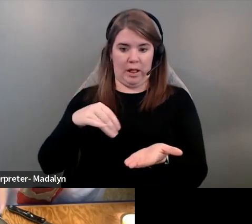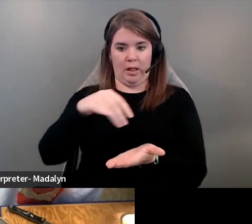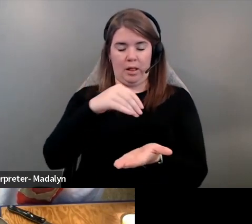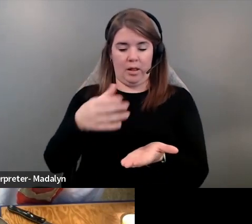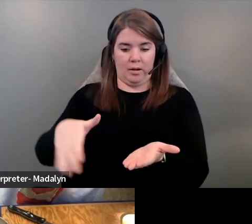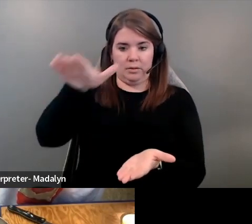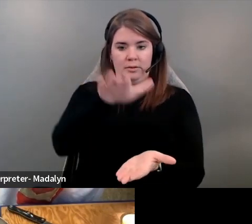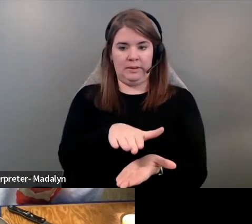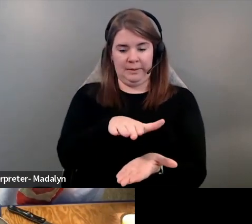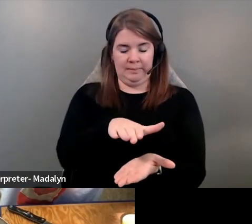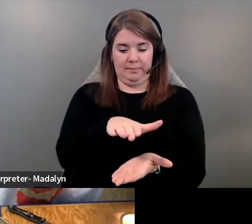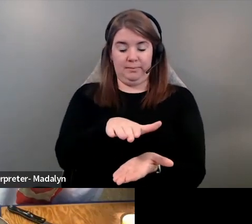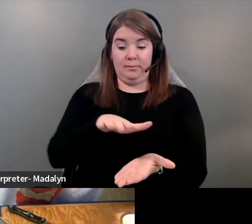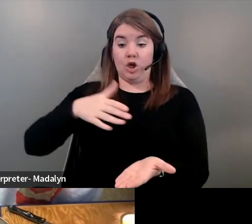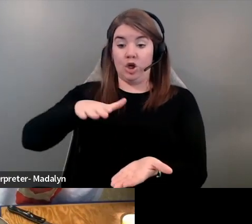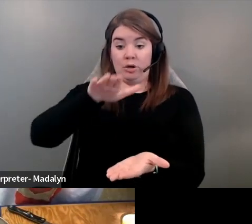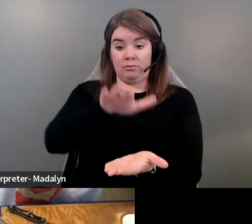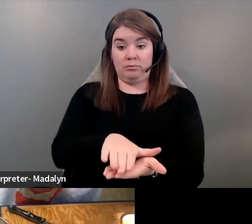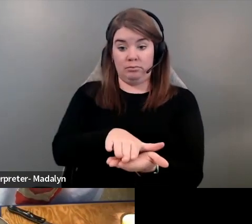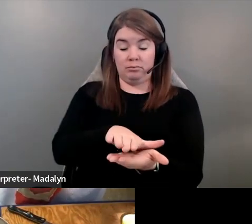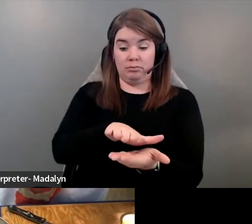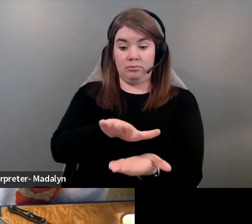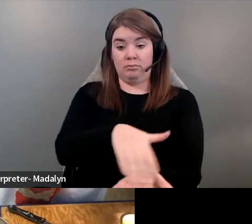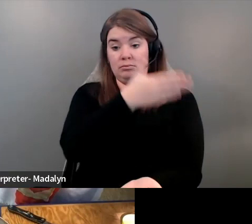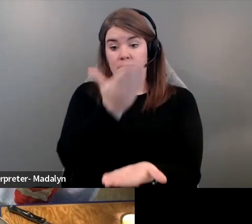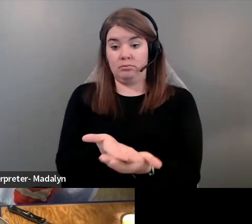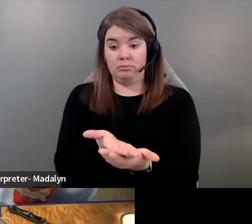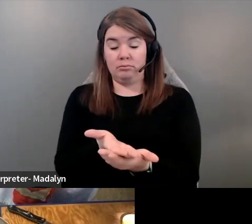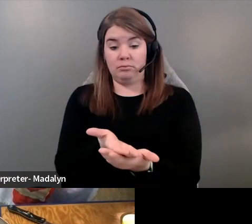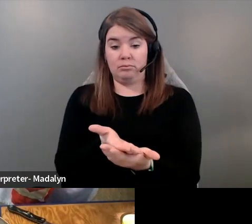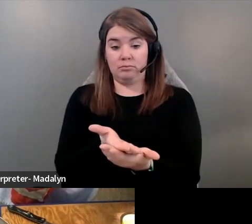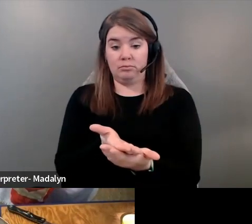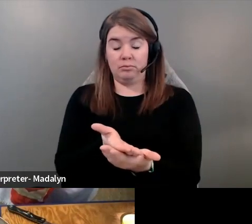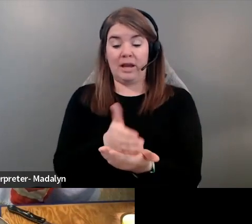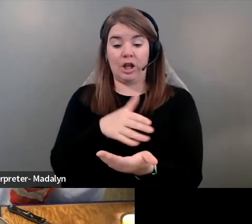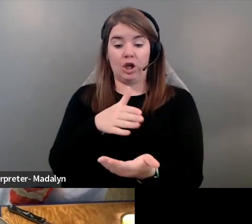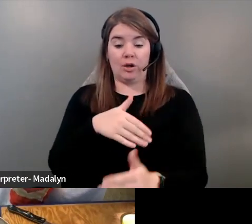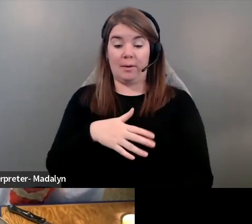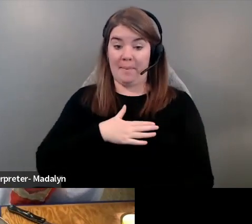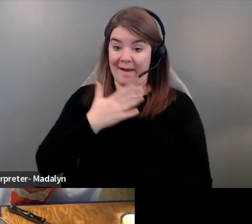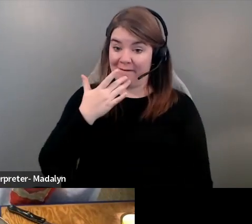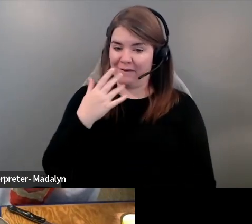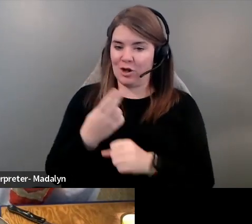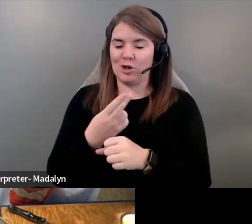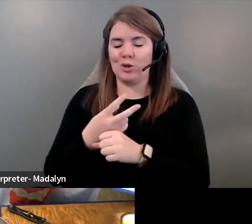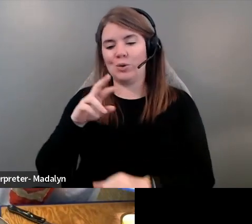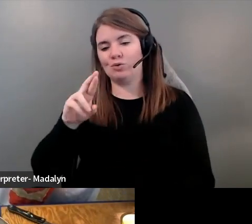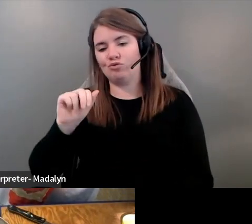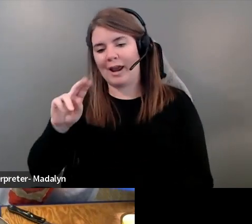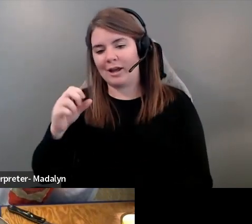in the skillet on both sides, and then cut that up and eat it with ranch dip is my favorite way, or hot sauce or salsa.